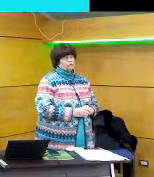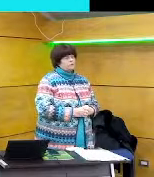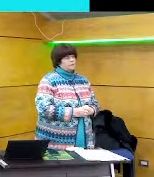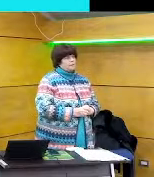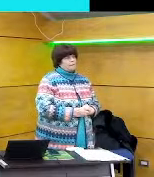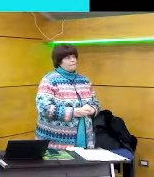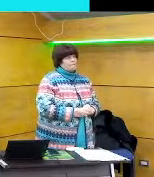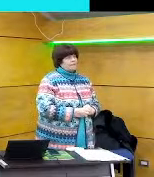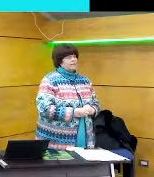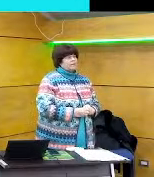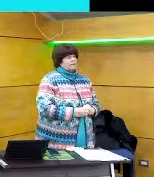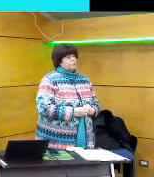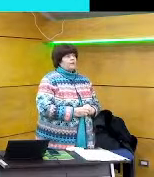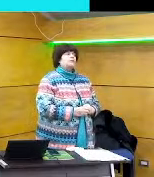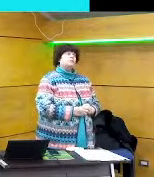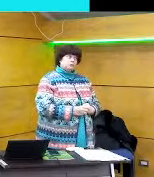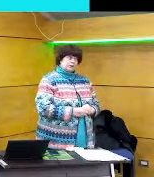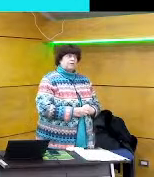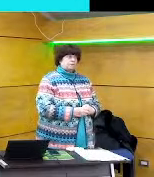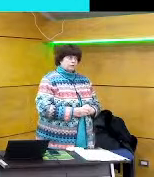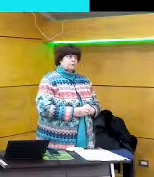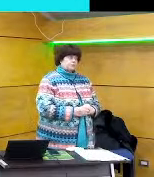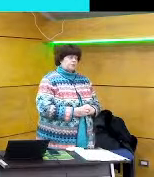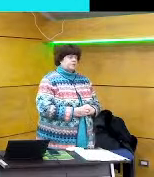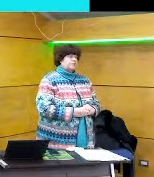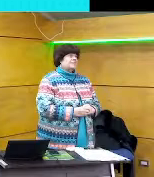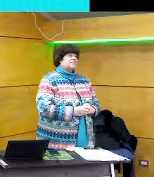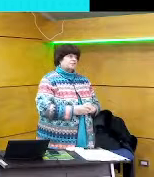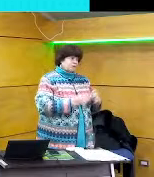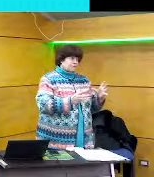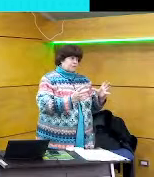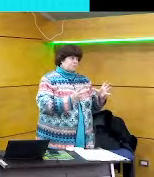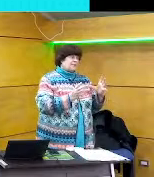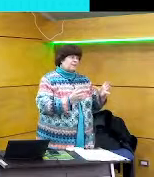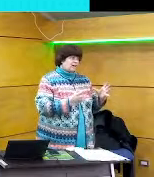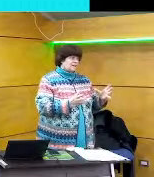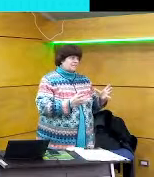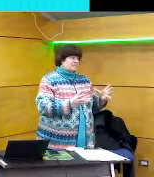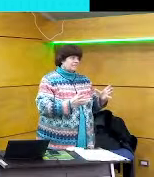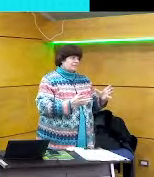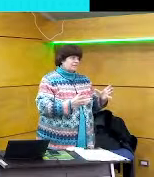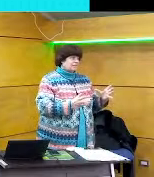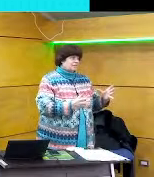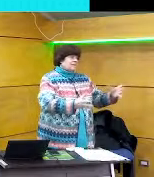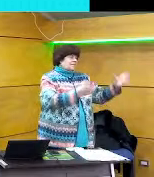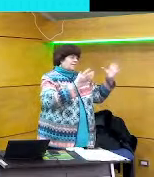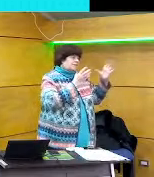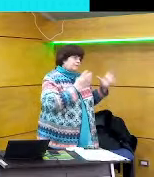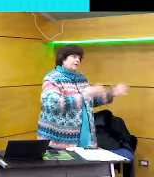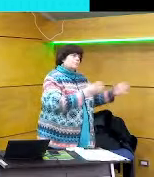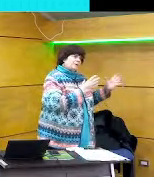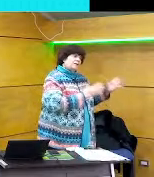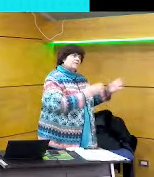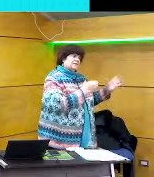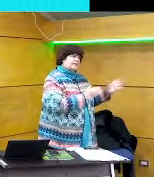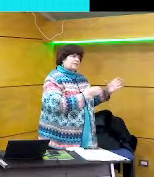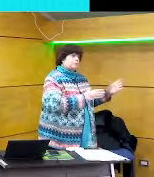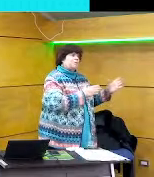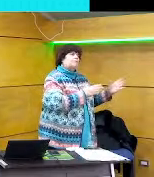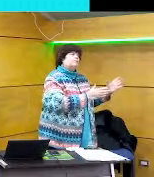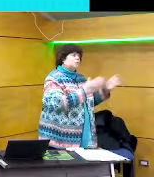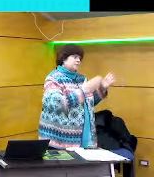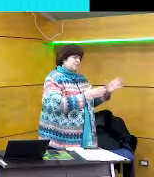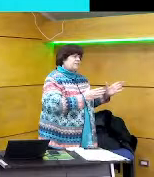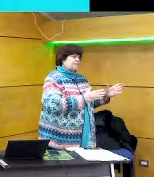it to. But we are doing those students a disservice because the developmental